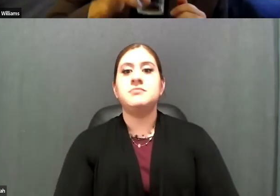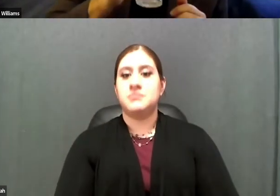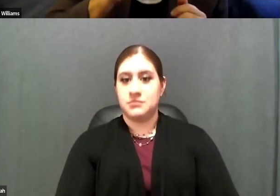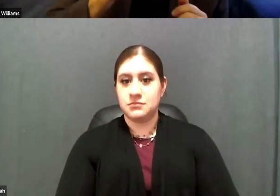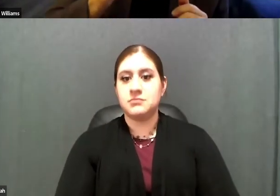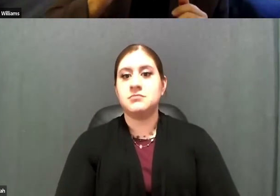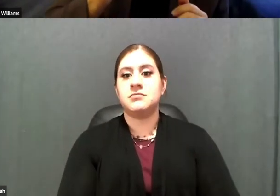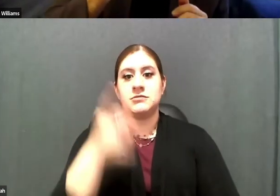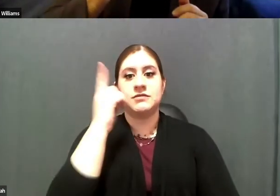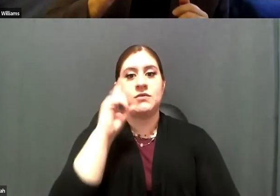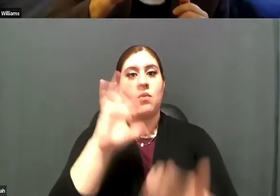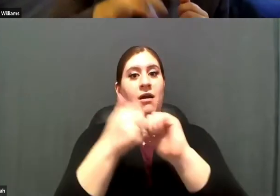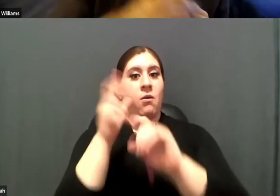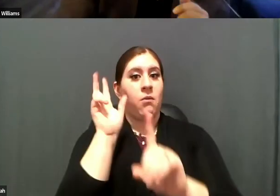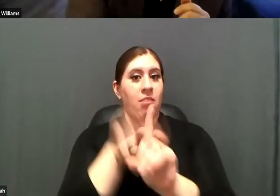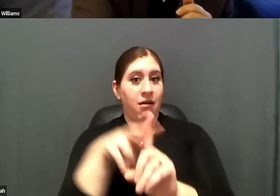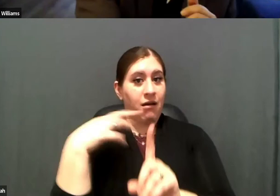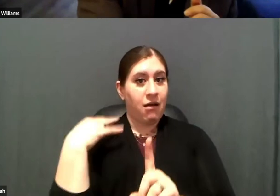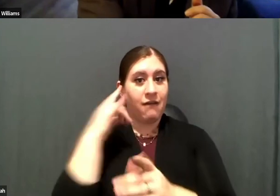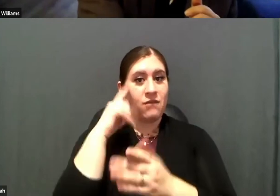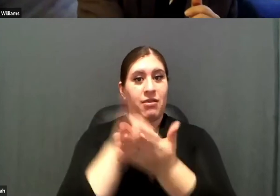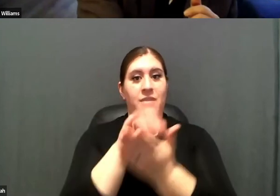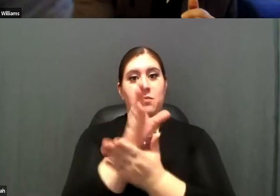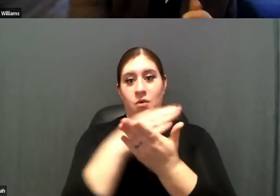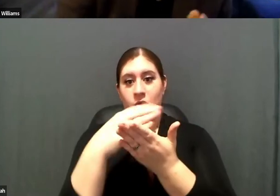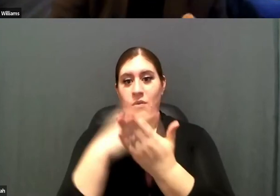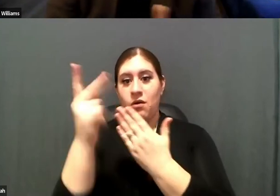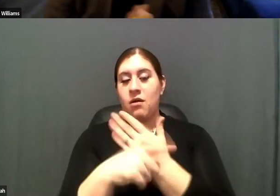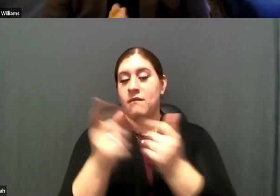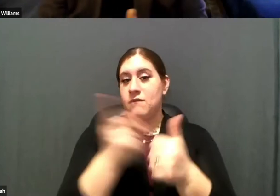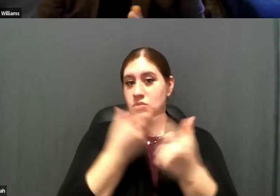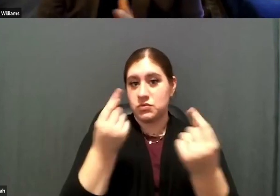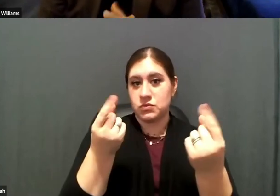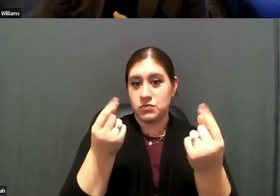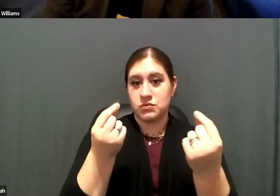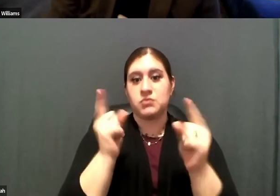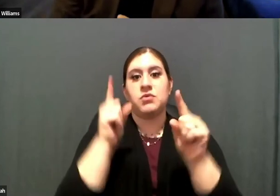in terms of how to apply for this program, the first step you would want to do would be go to